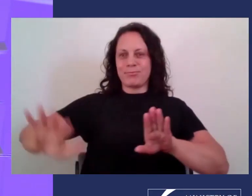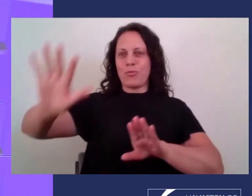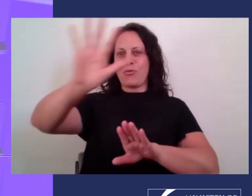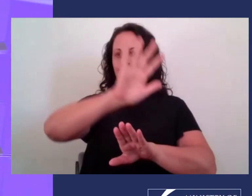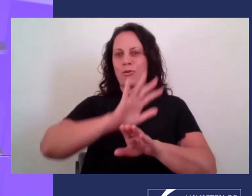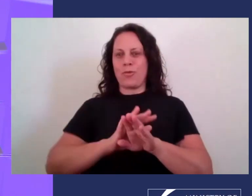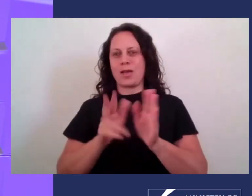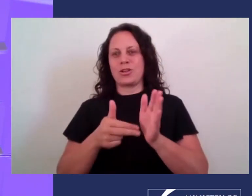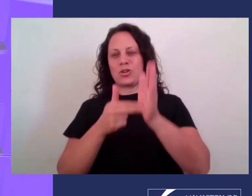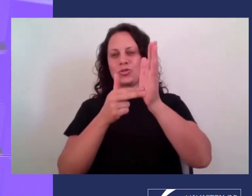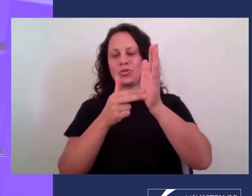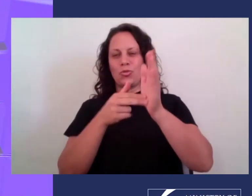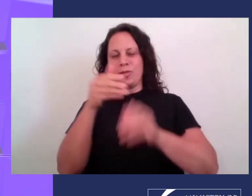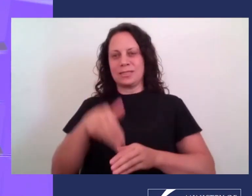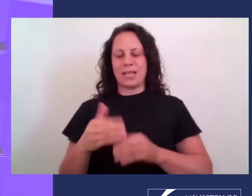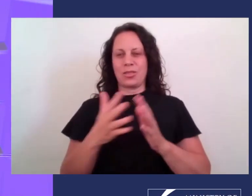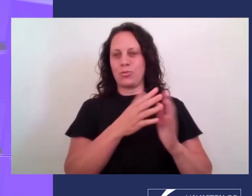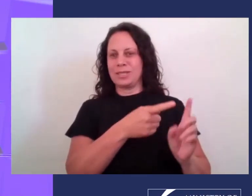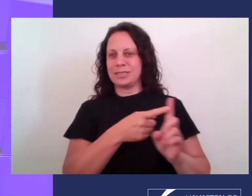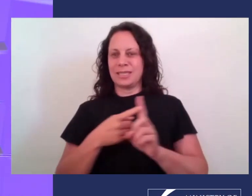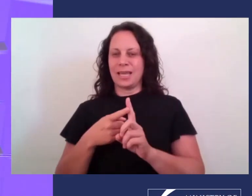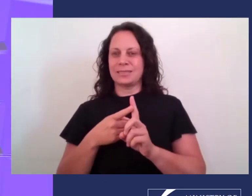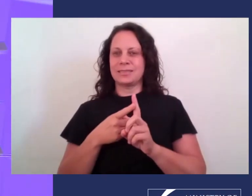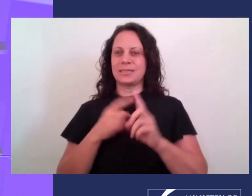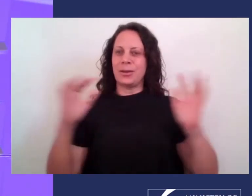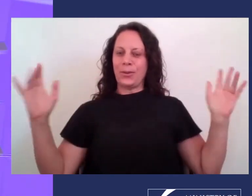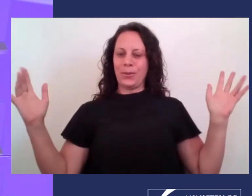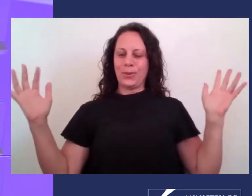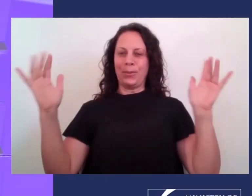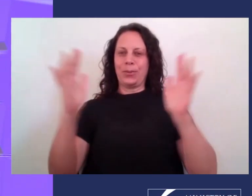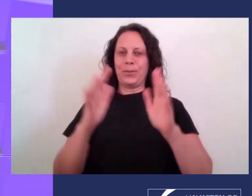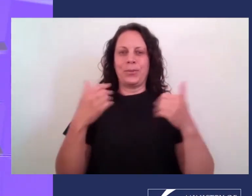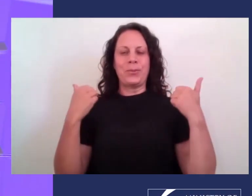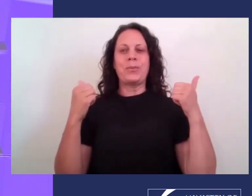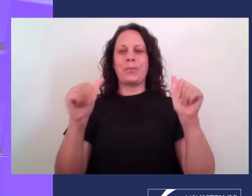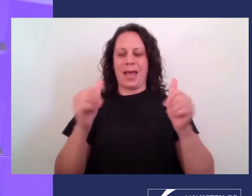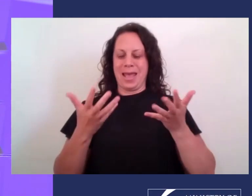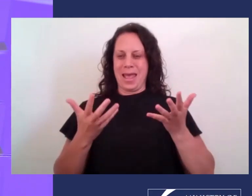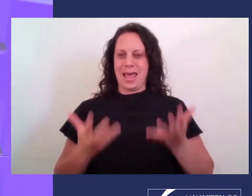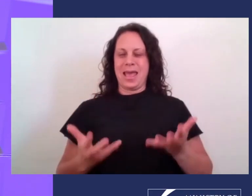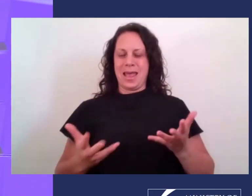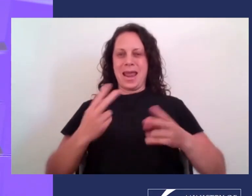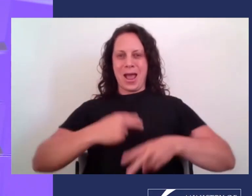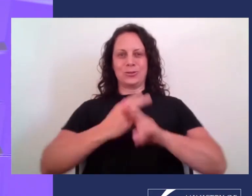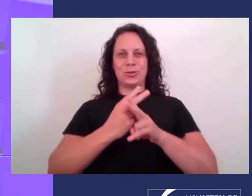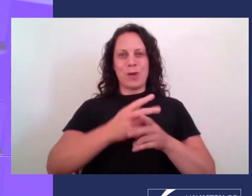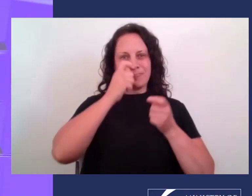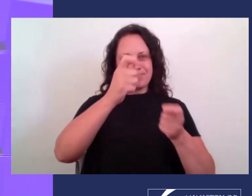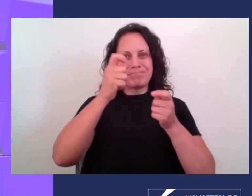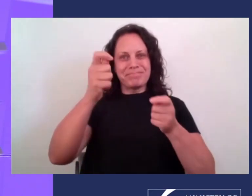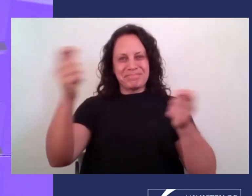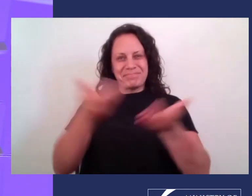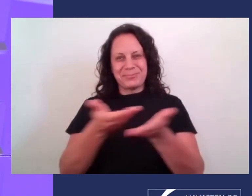o te kaupapa nei, ka tākaia ki te mihi, ka whiua kia koutou e hika mā tēnā koutou. My name's Mihi